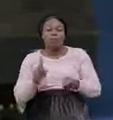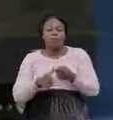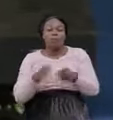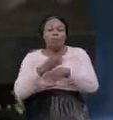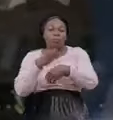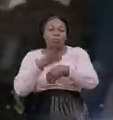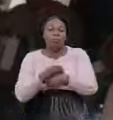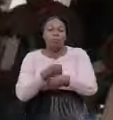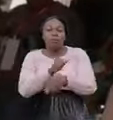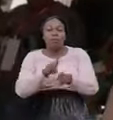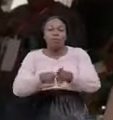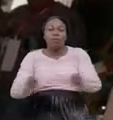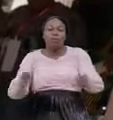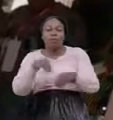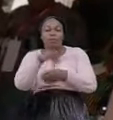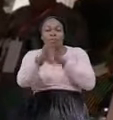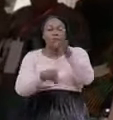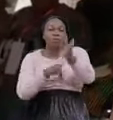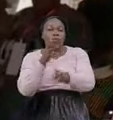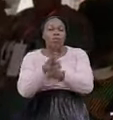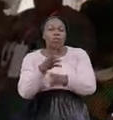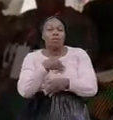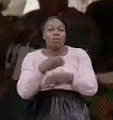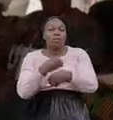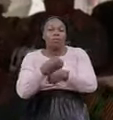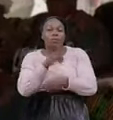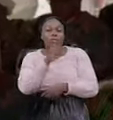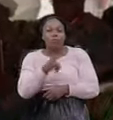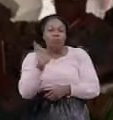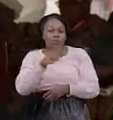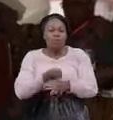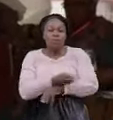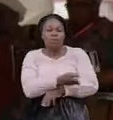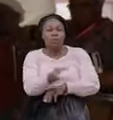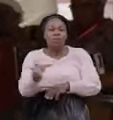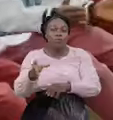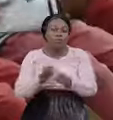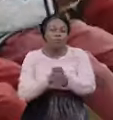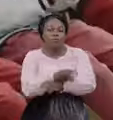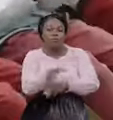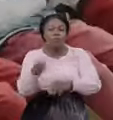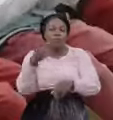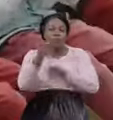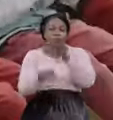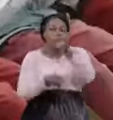our world. I make sure my influence is a force for good.